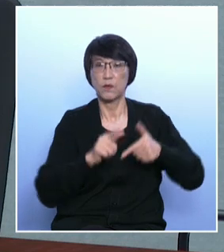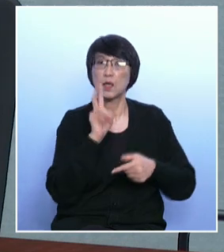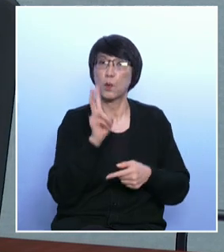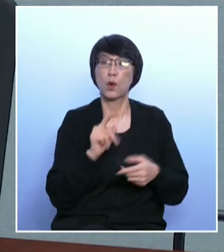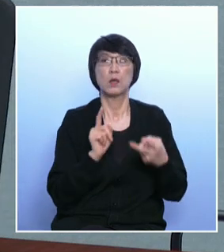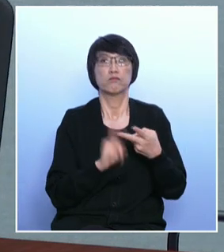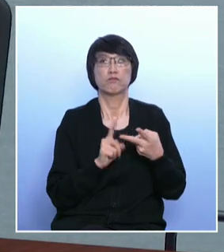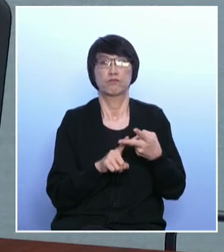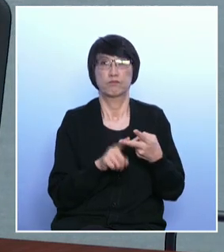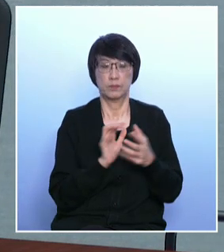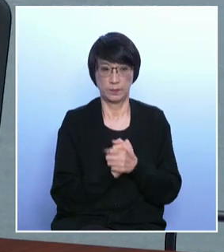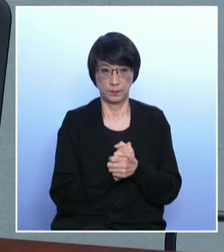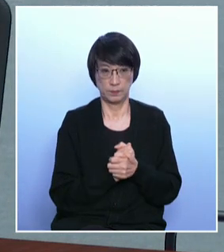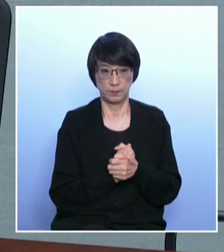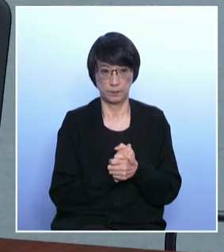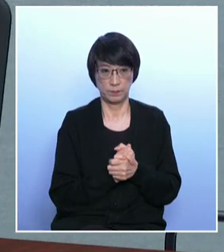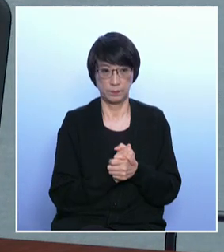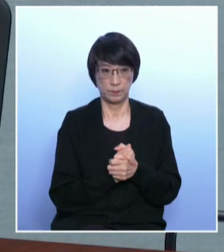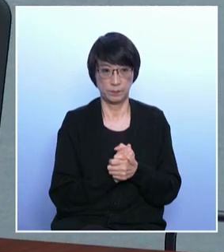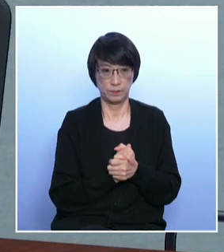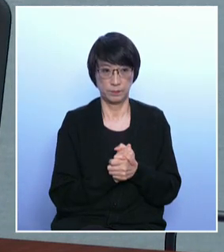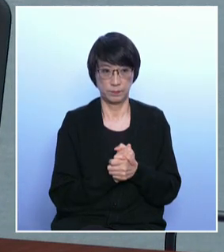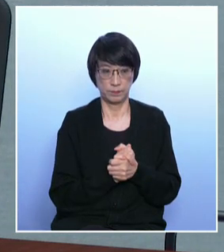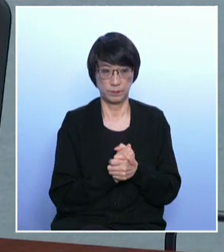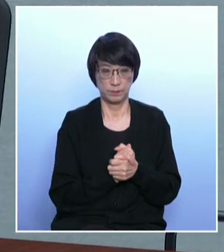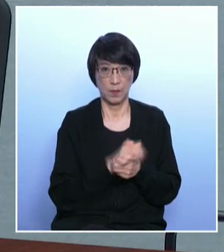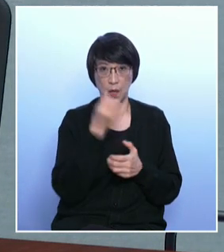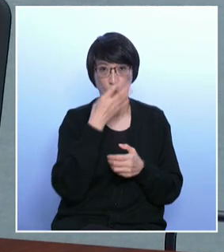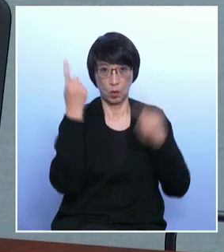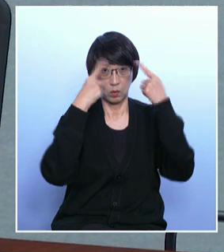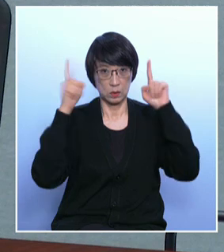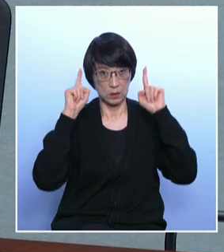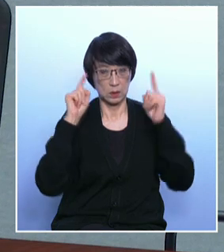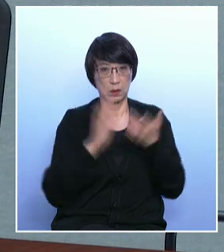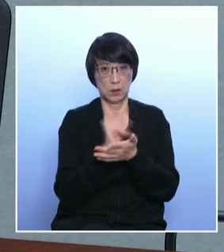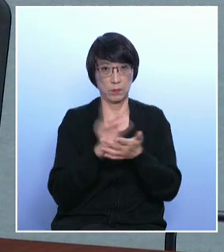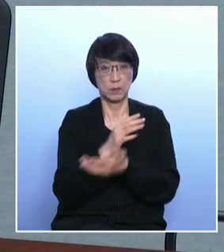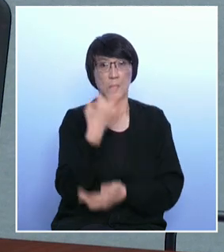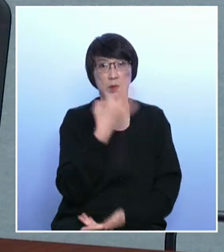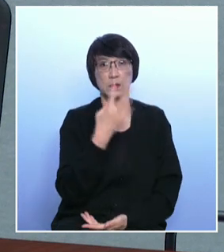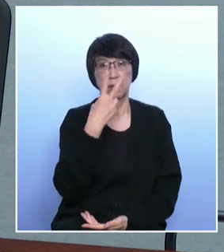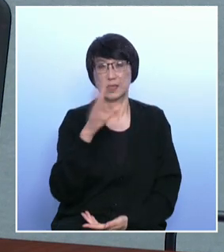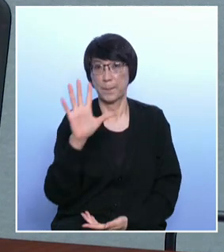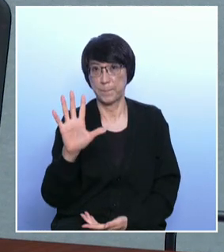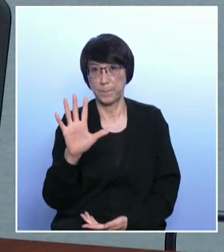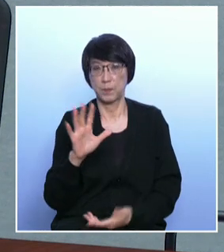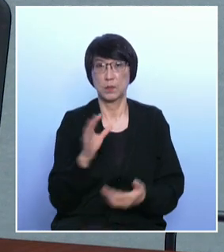fundraising or financing from banks? Have you considered other alternatives? Every year, Hong Kong